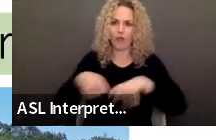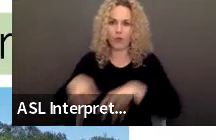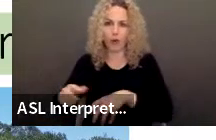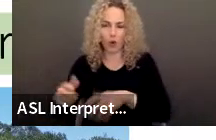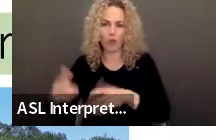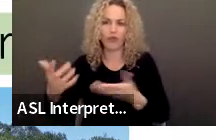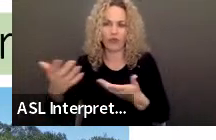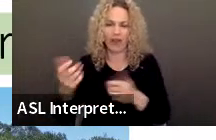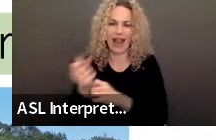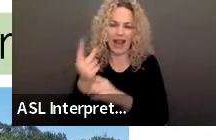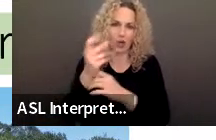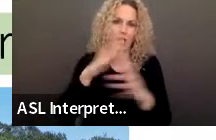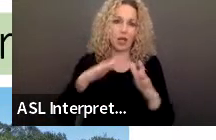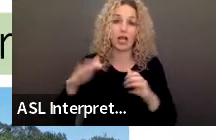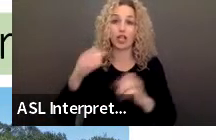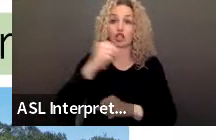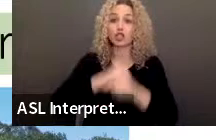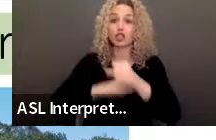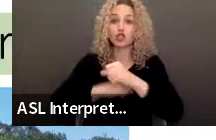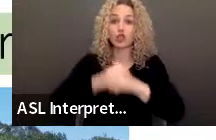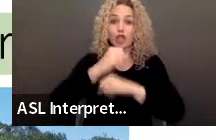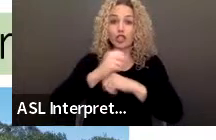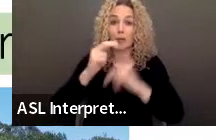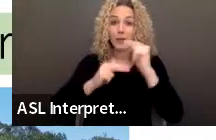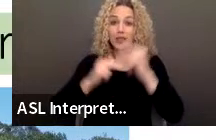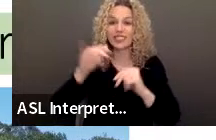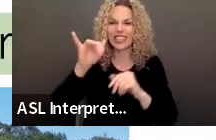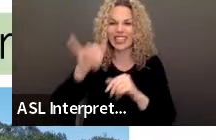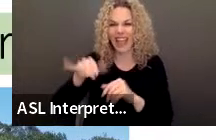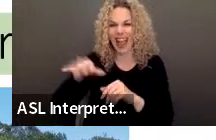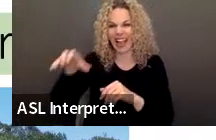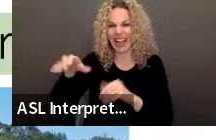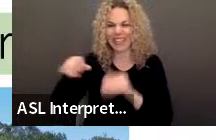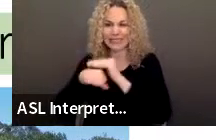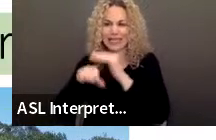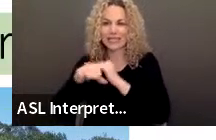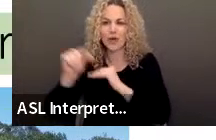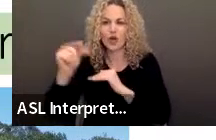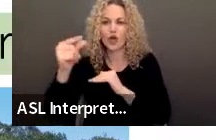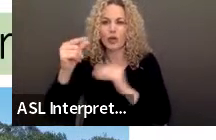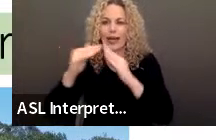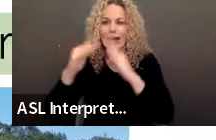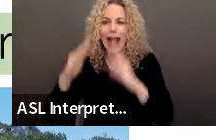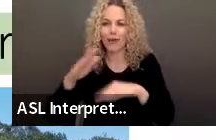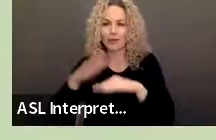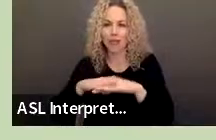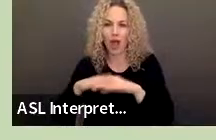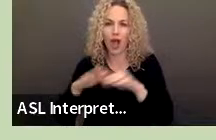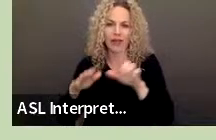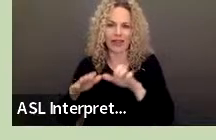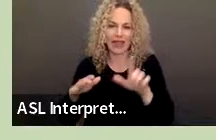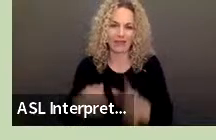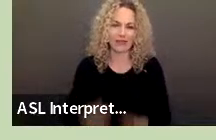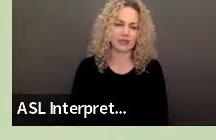structure in the upper left is our accessible greenhouse. Next slide, please.